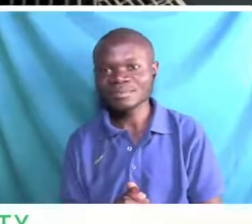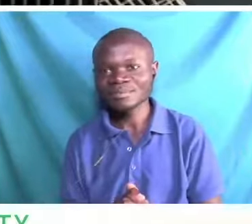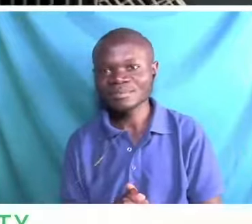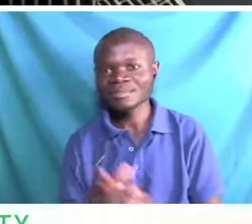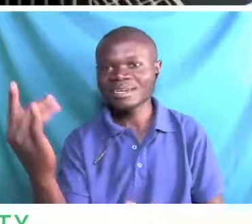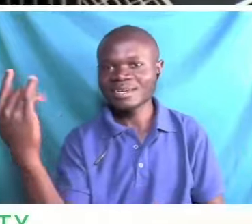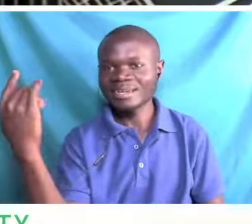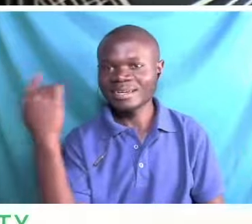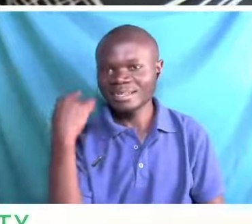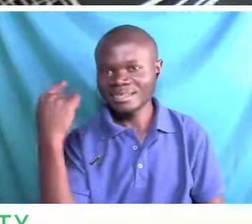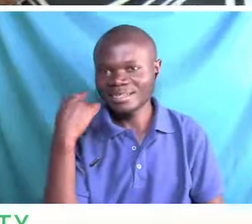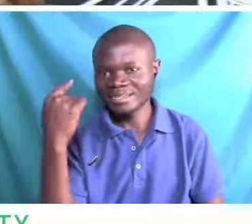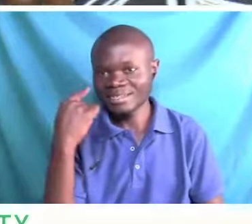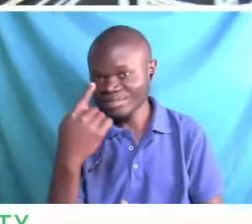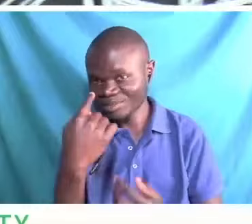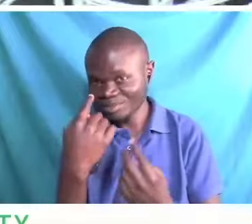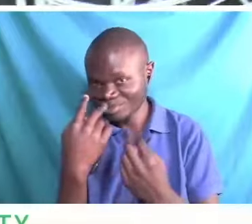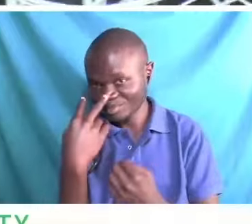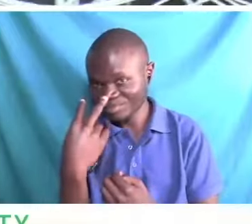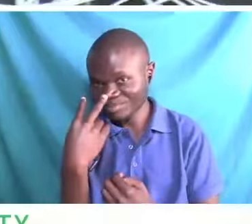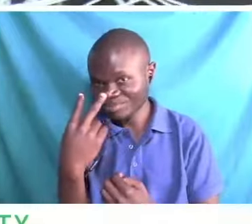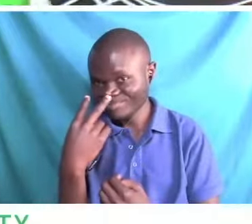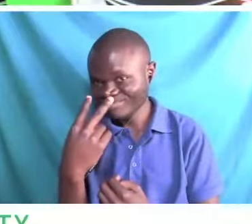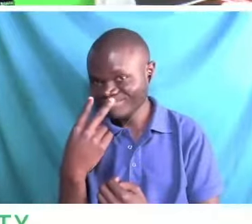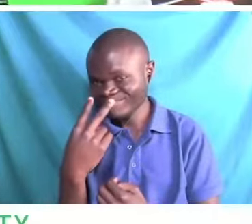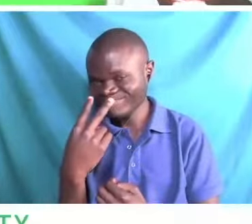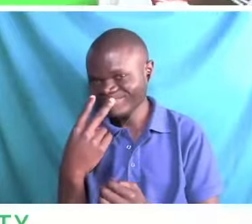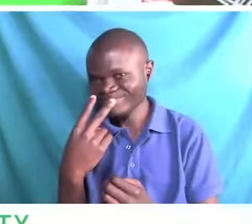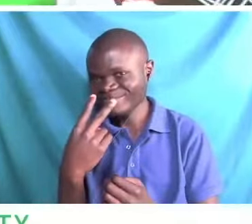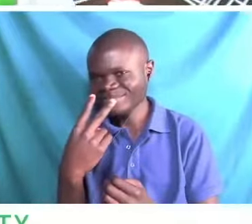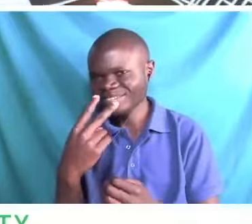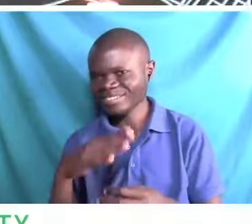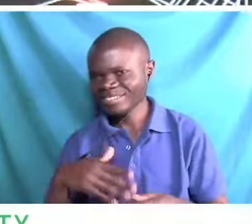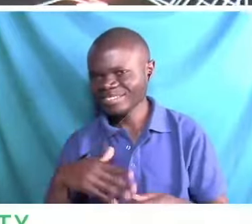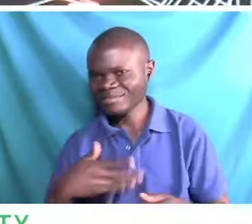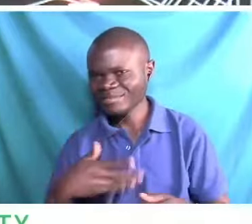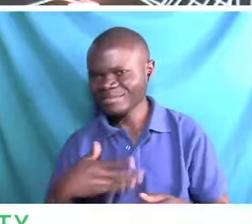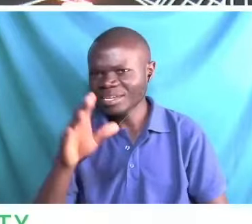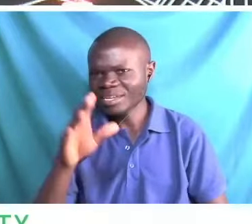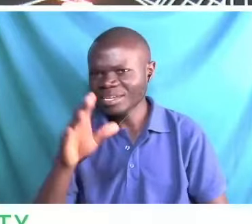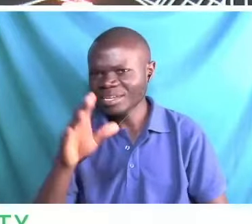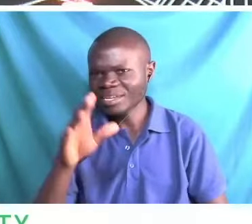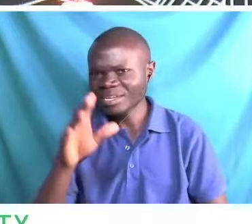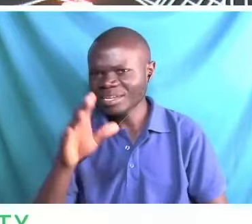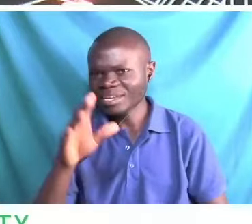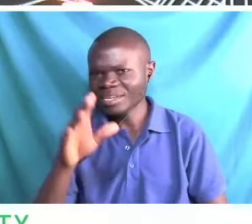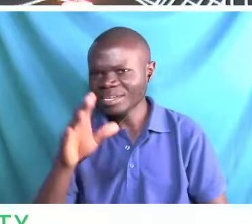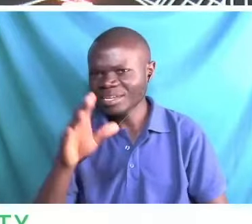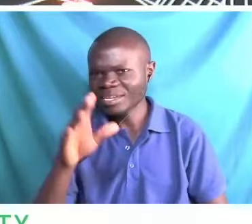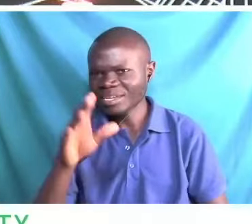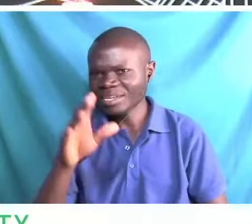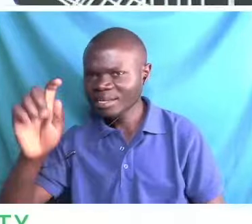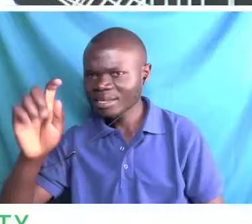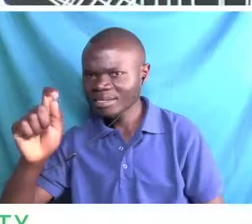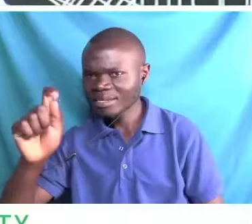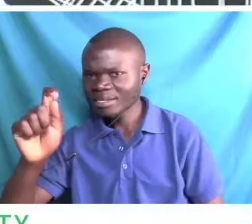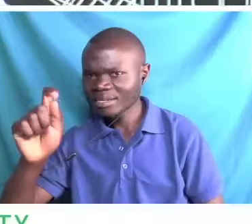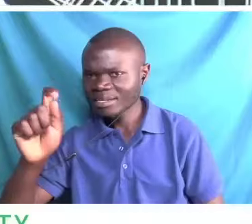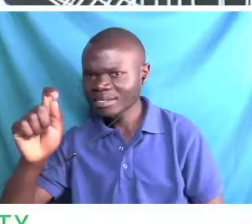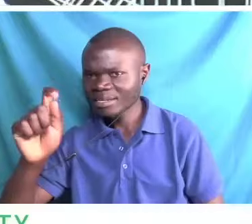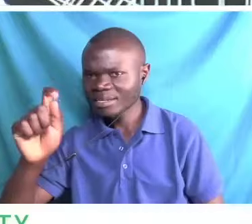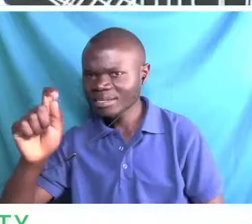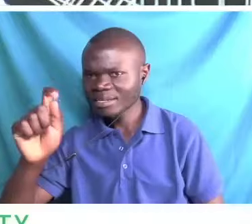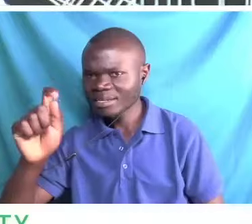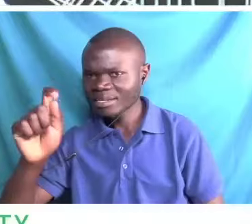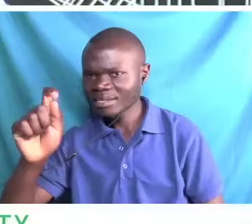Yesterday, I saw somebody with a magnet, and there were these metals around it. And when you